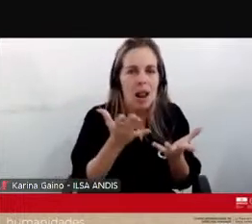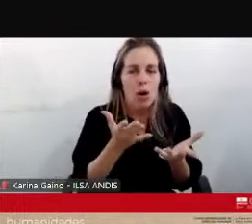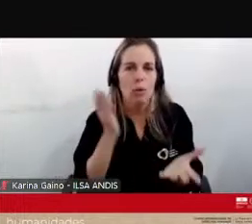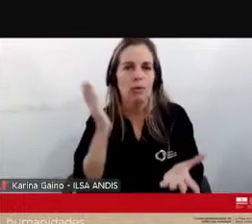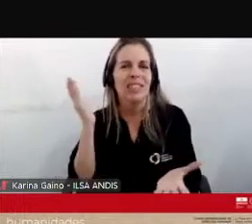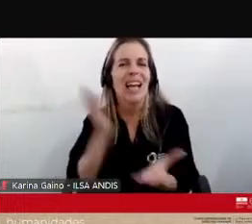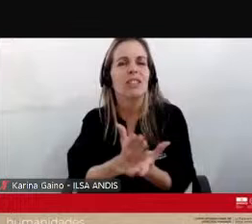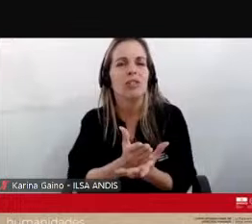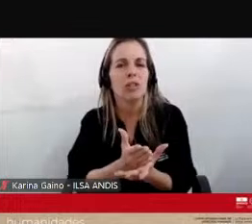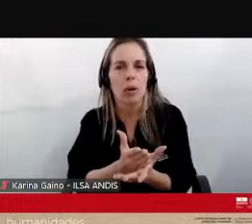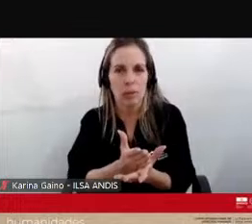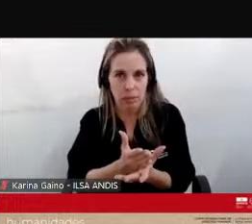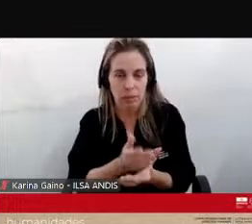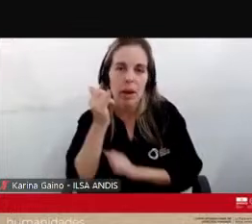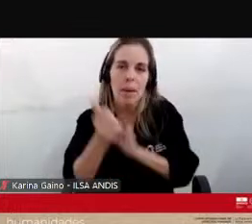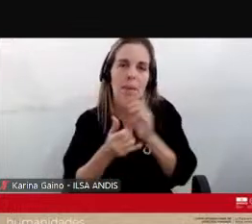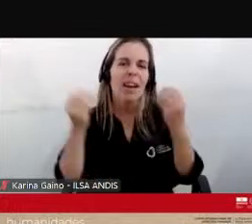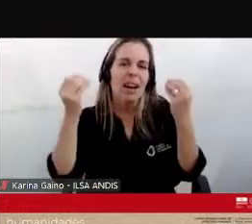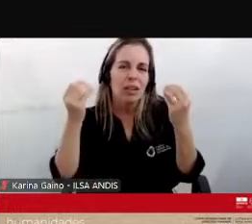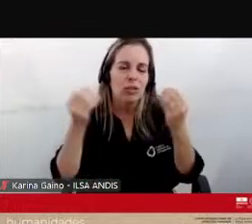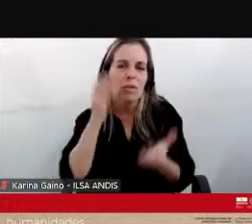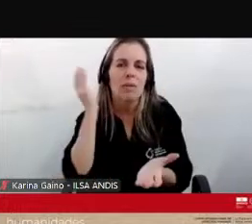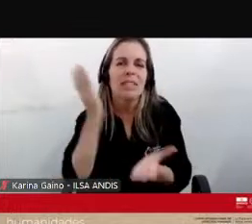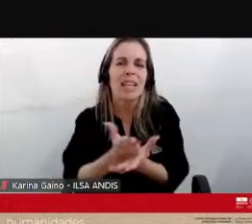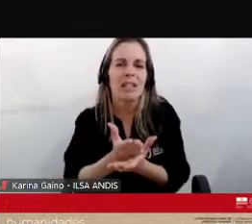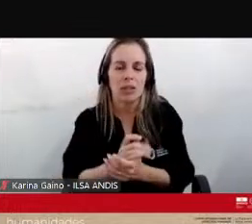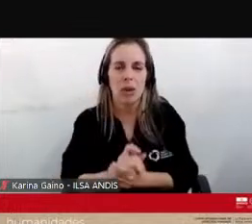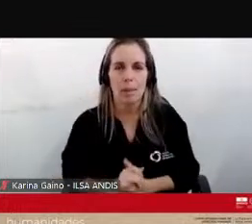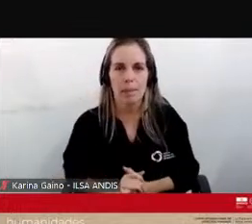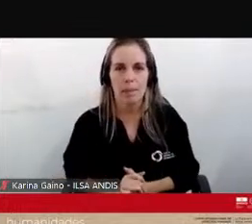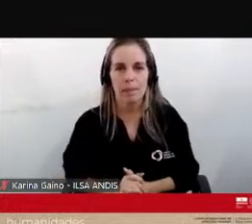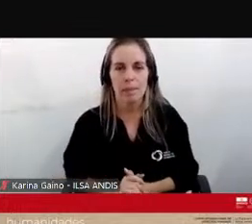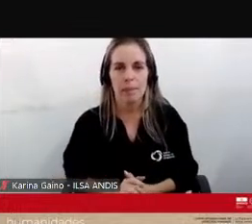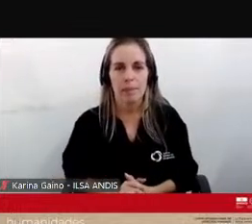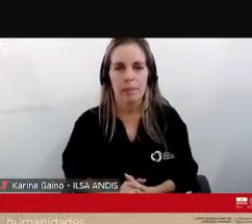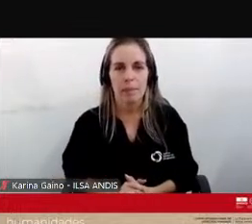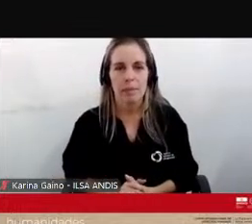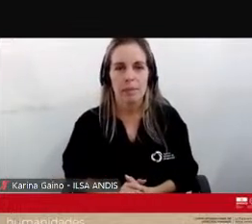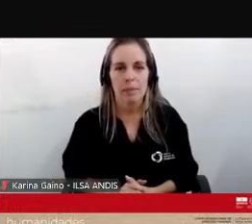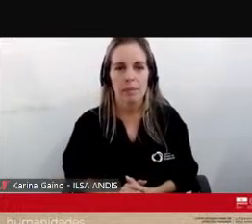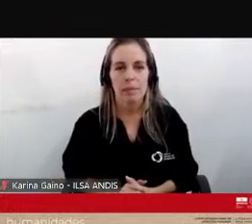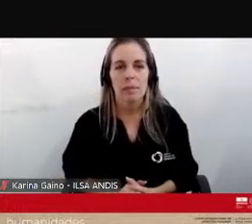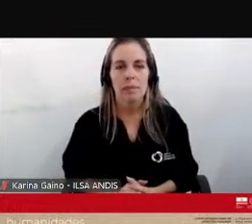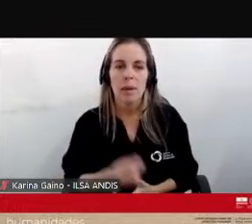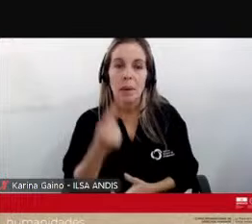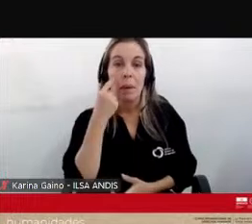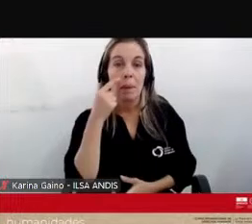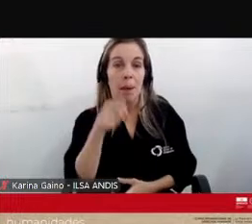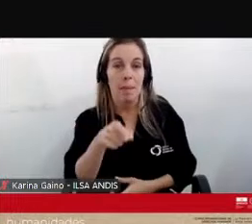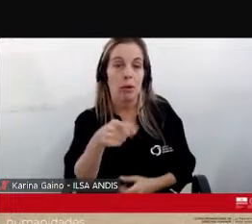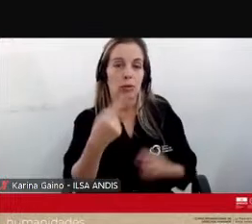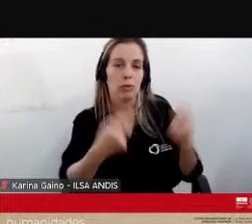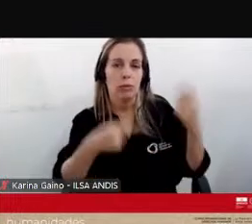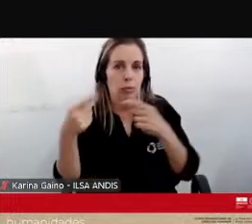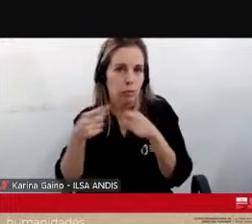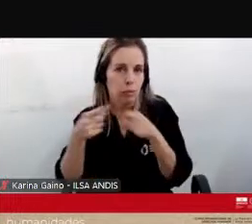similar to the last slide, we also see the threat of or violence against workers. It's in many cases